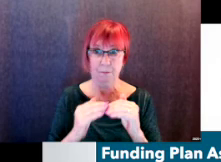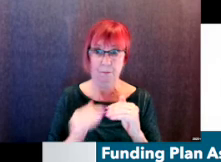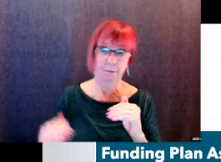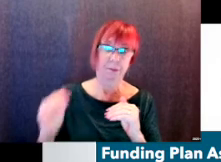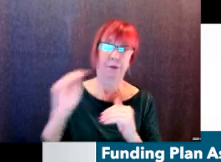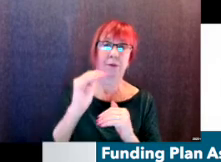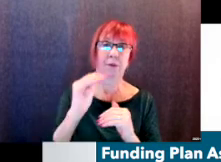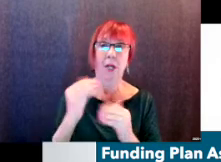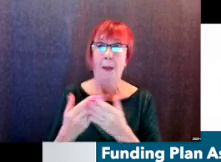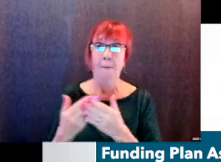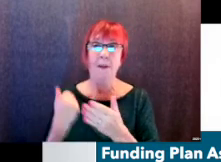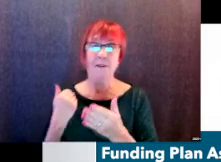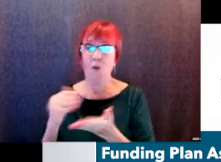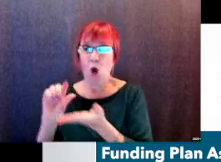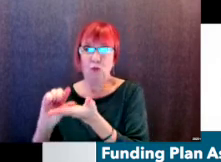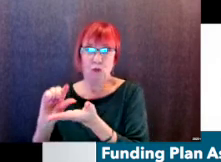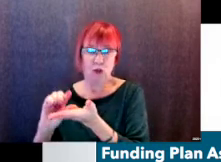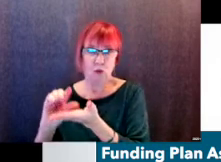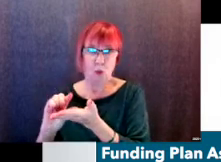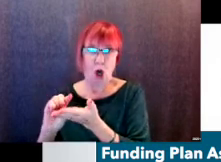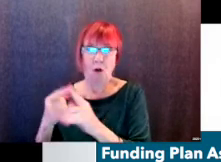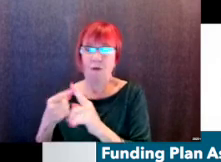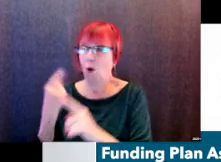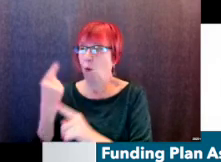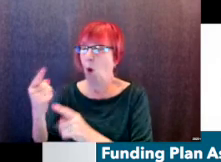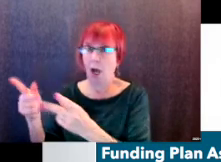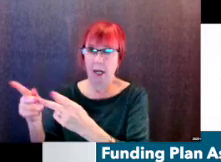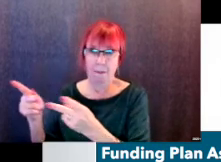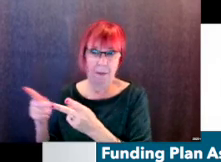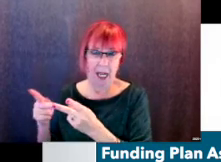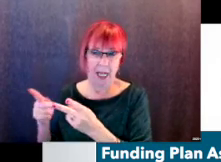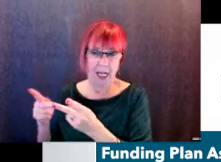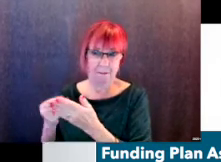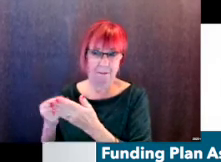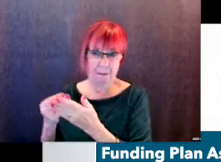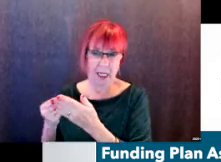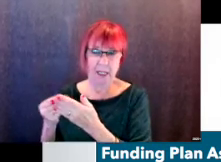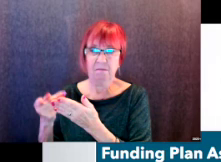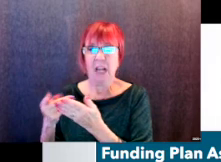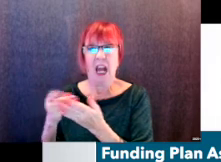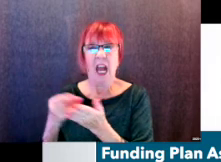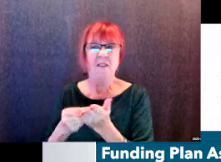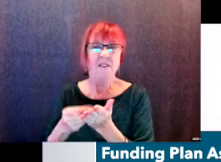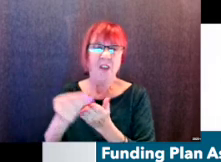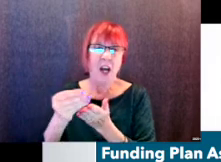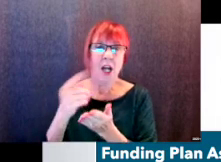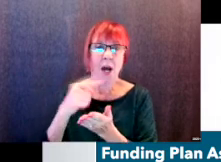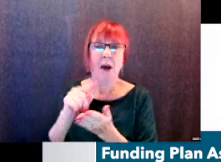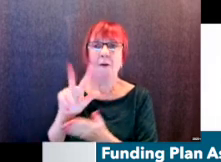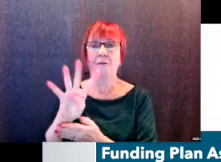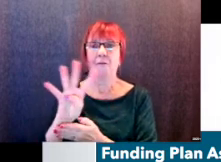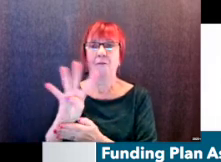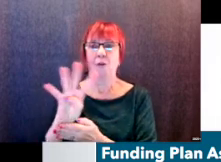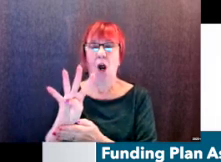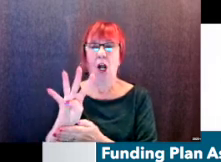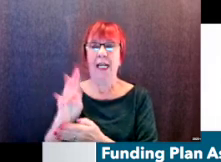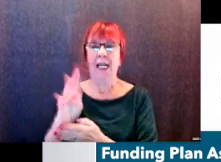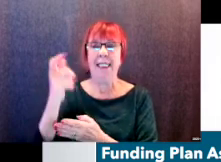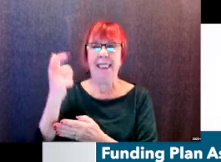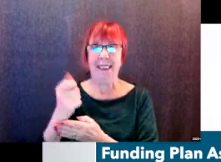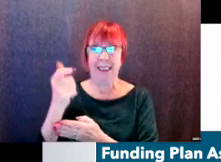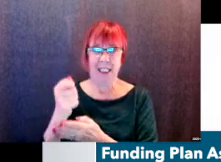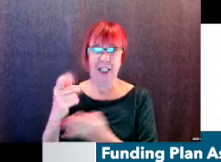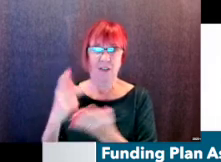that the funding plan document was too long, but people still want regular updates throughout the process. We've